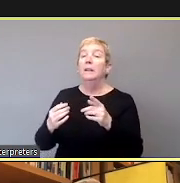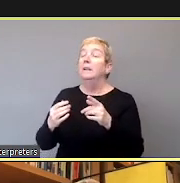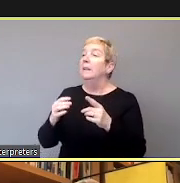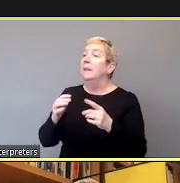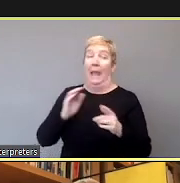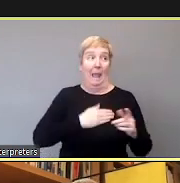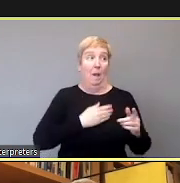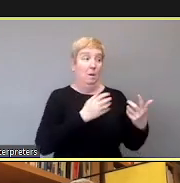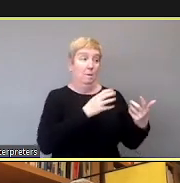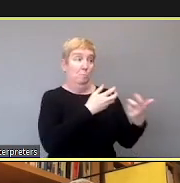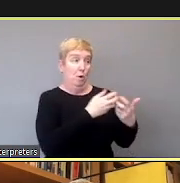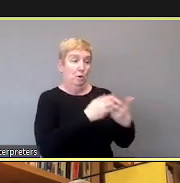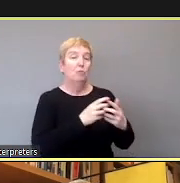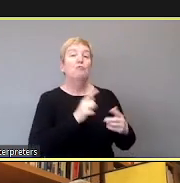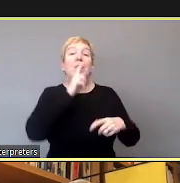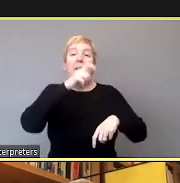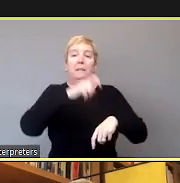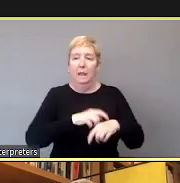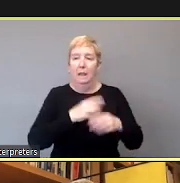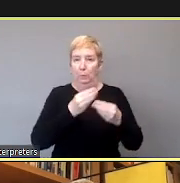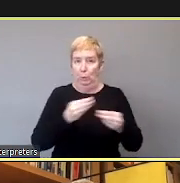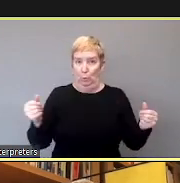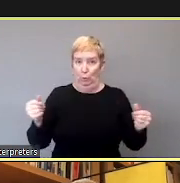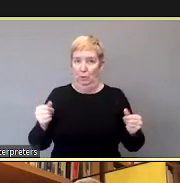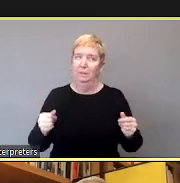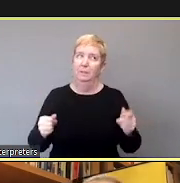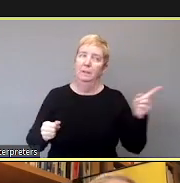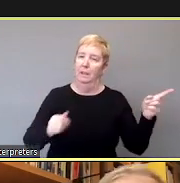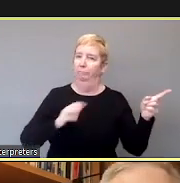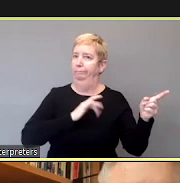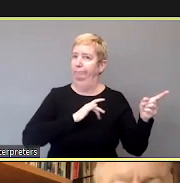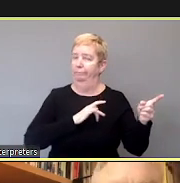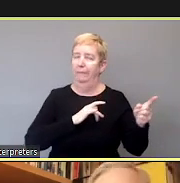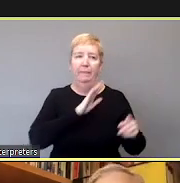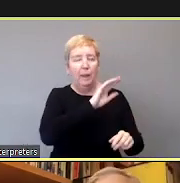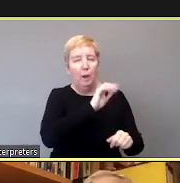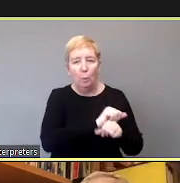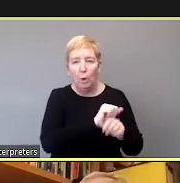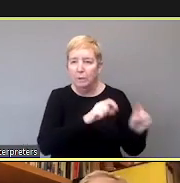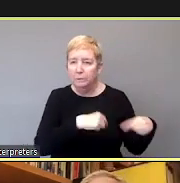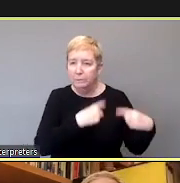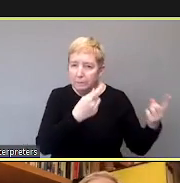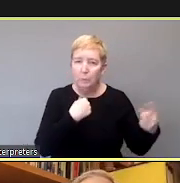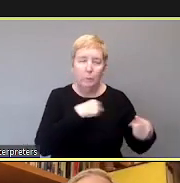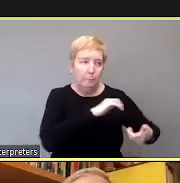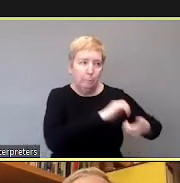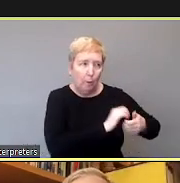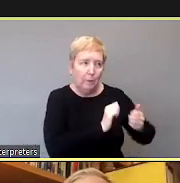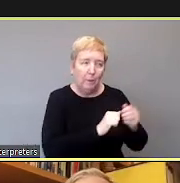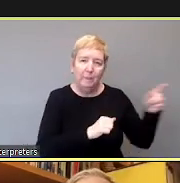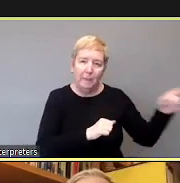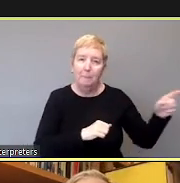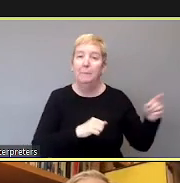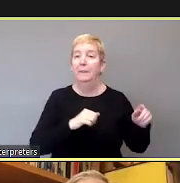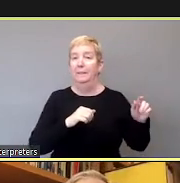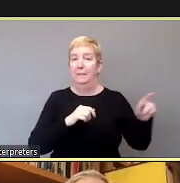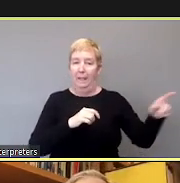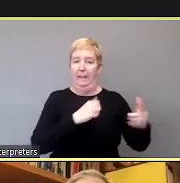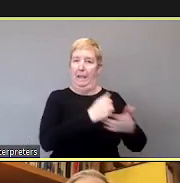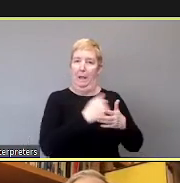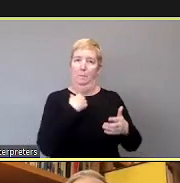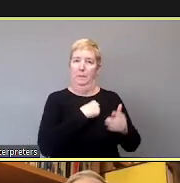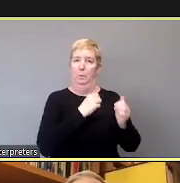Solutions, we've been very happy with their work, and this website was actually